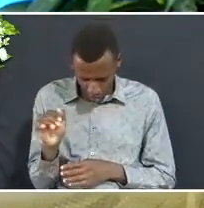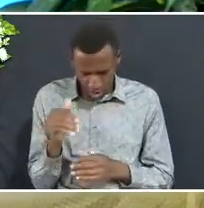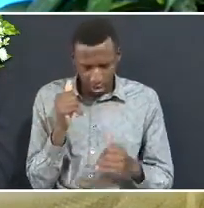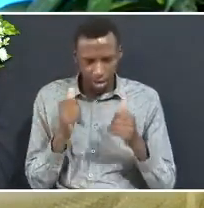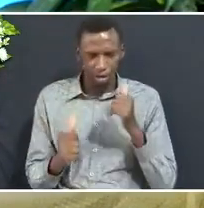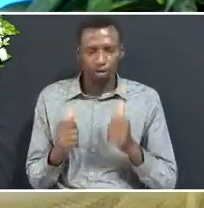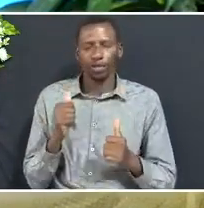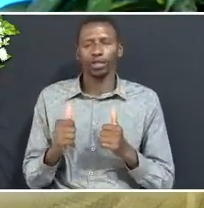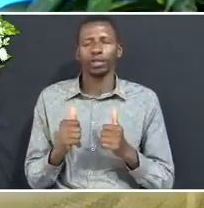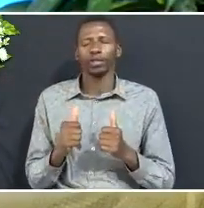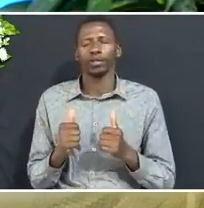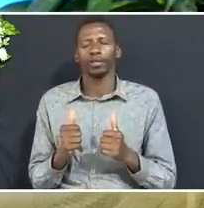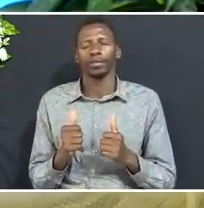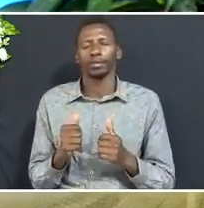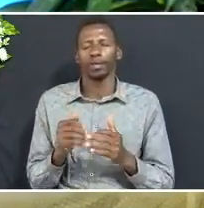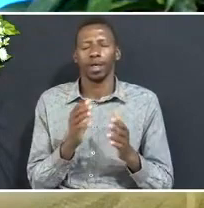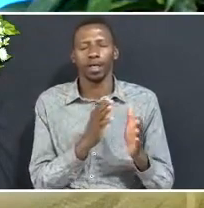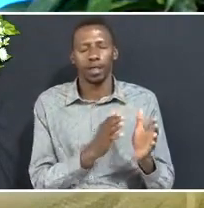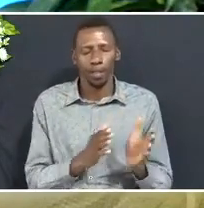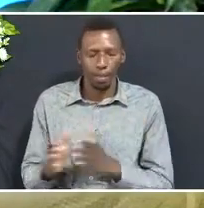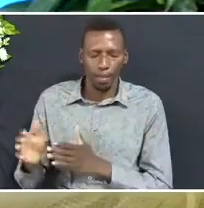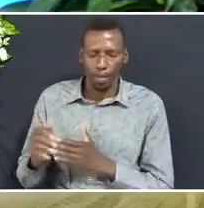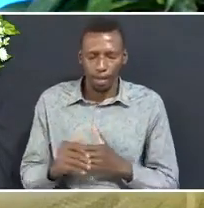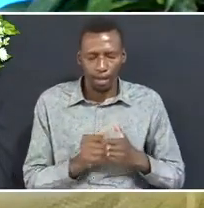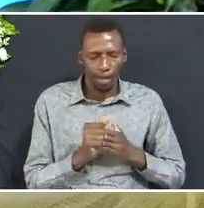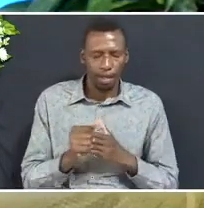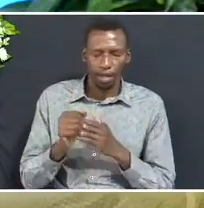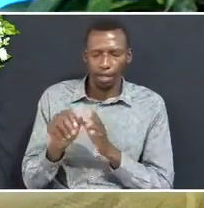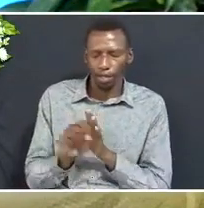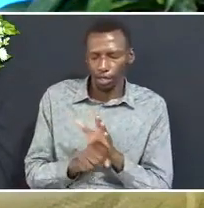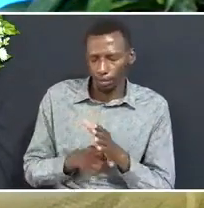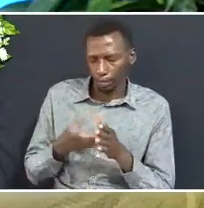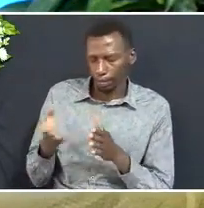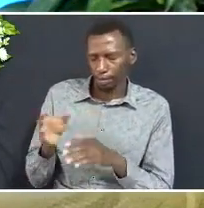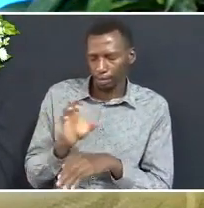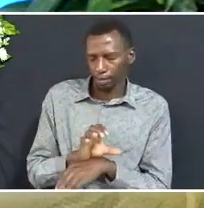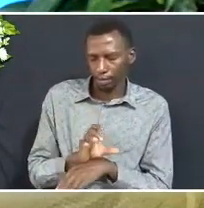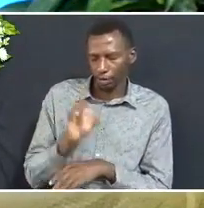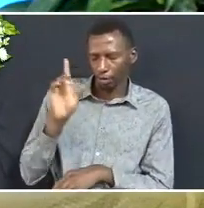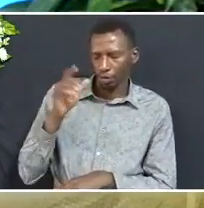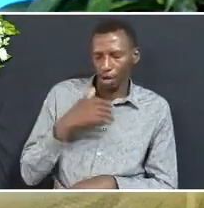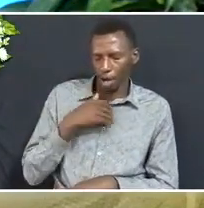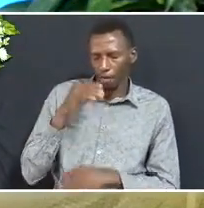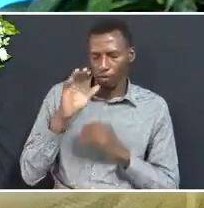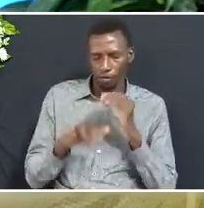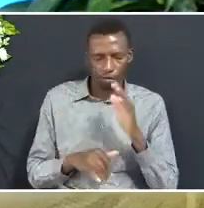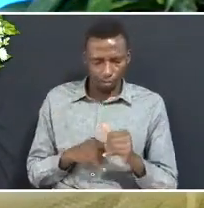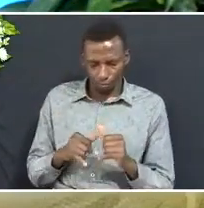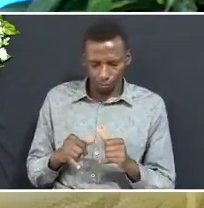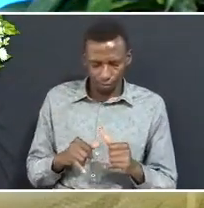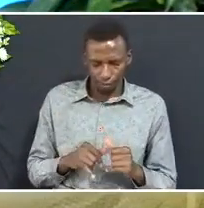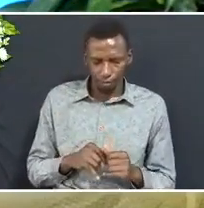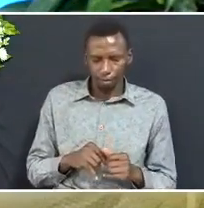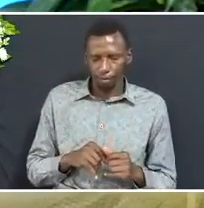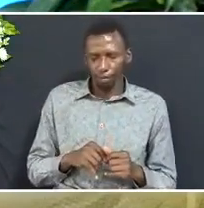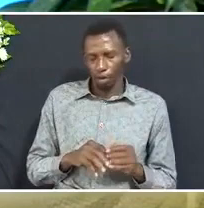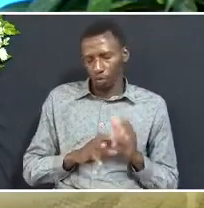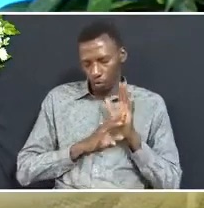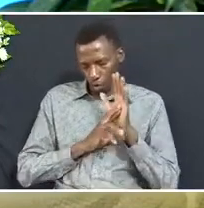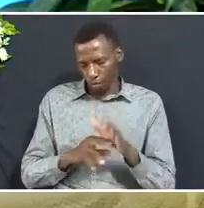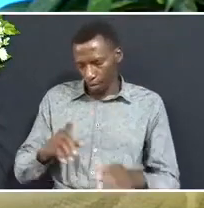were prearranged by the leadership of this church that you have called to be an agency to represent